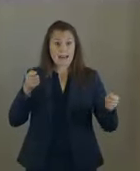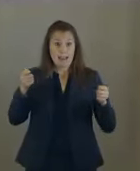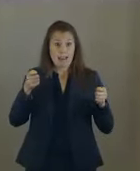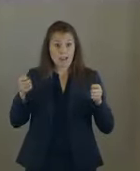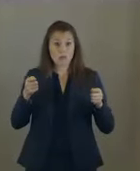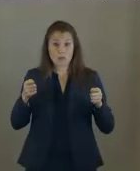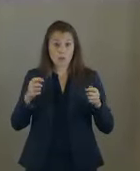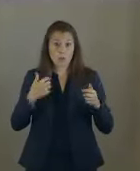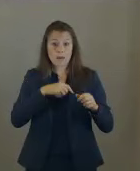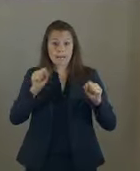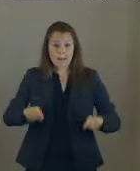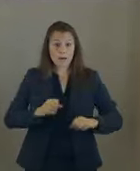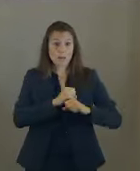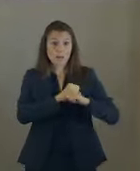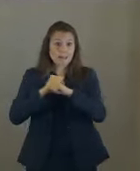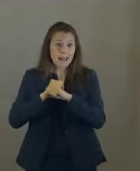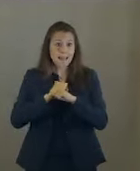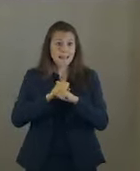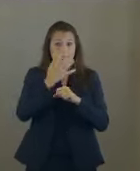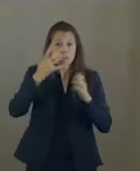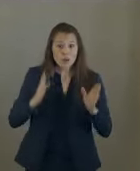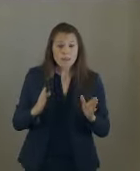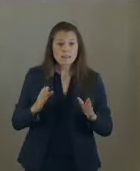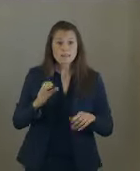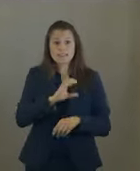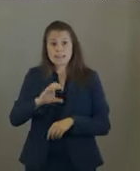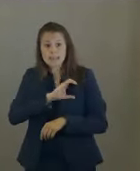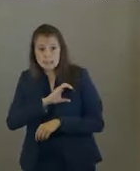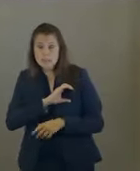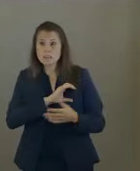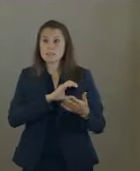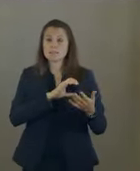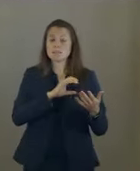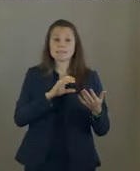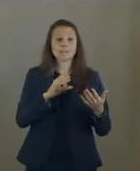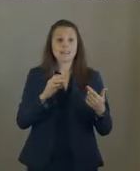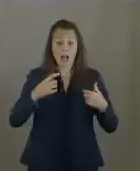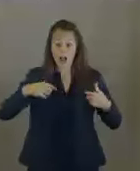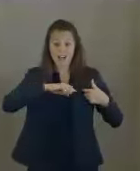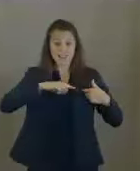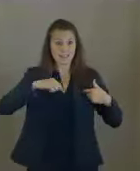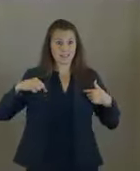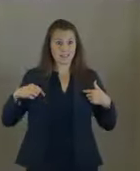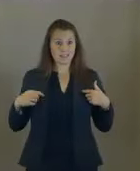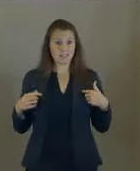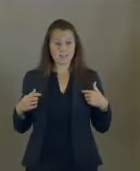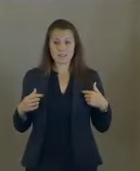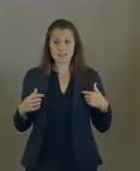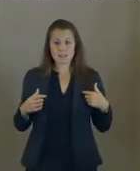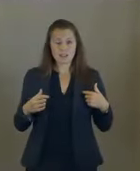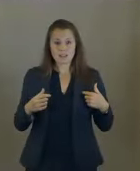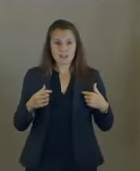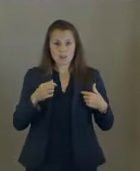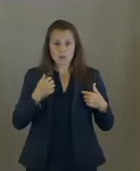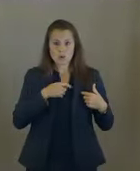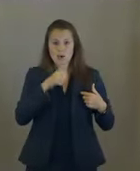with protecting immigrants, citizens, even us, from